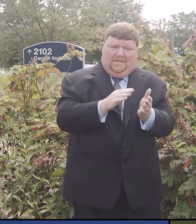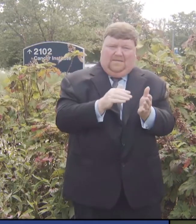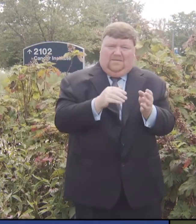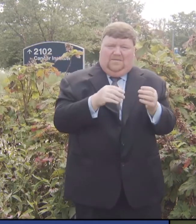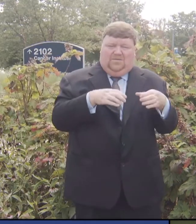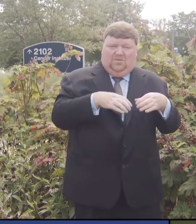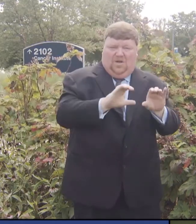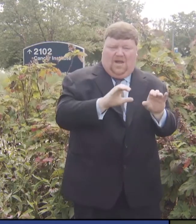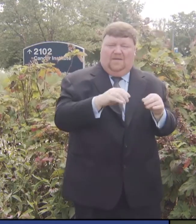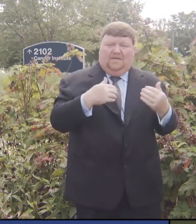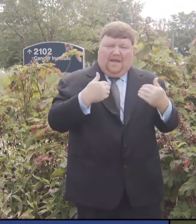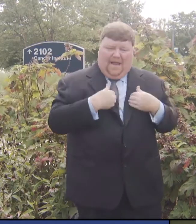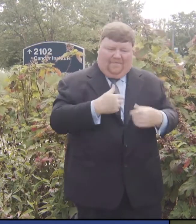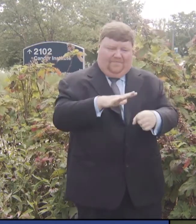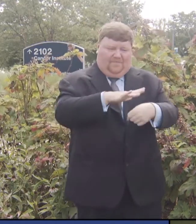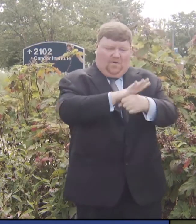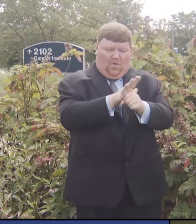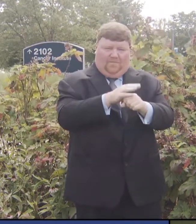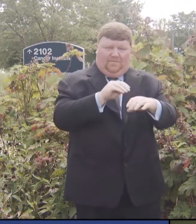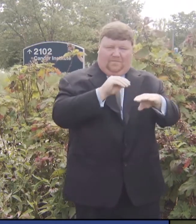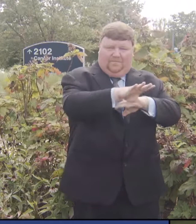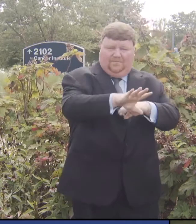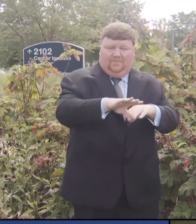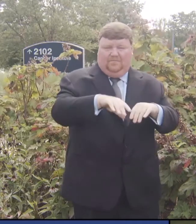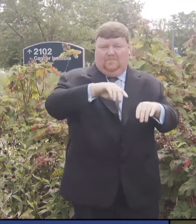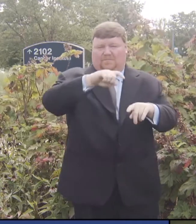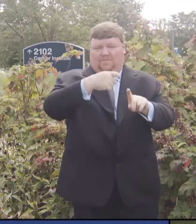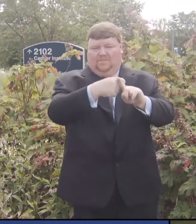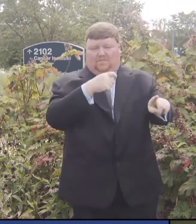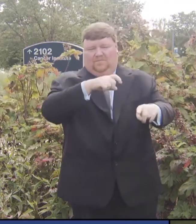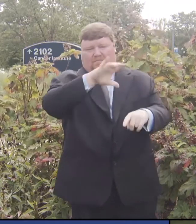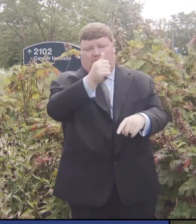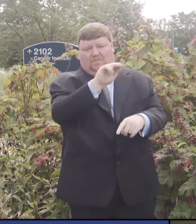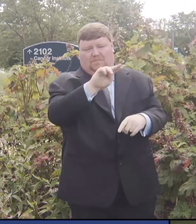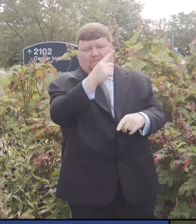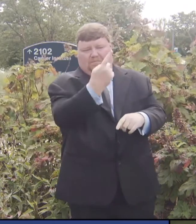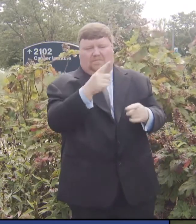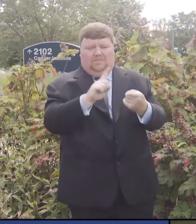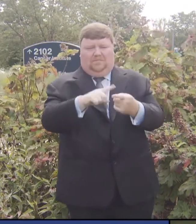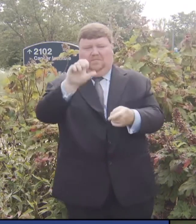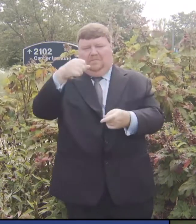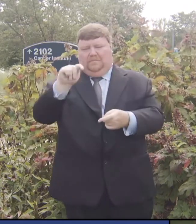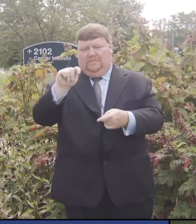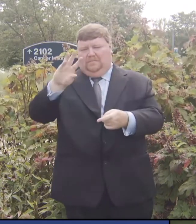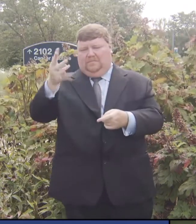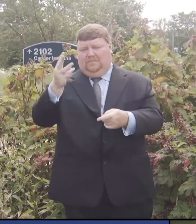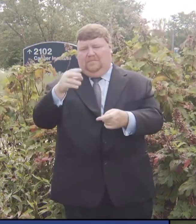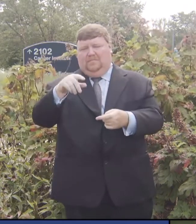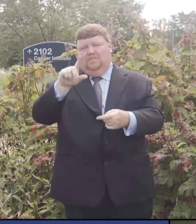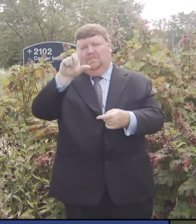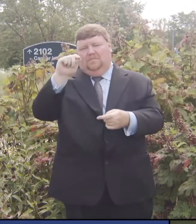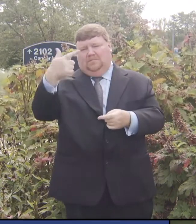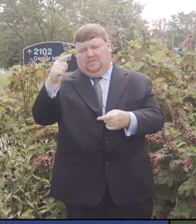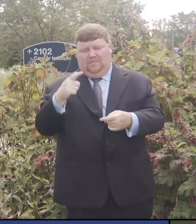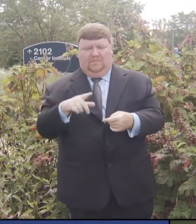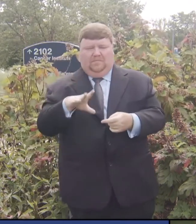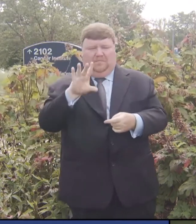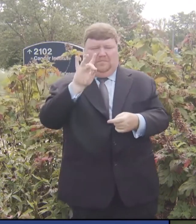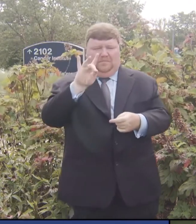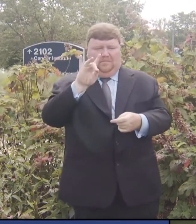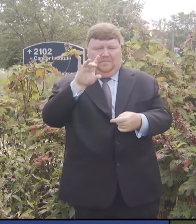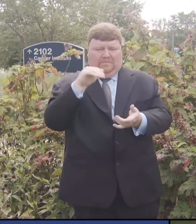Between January 1 and September 6, 2021, there were